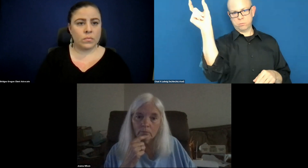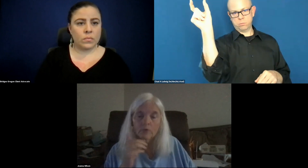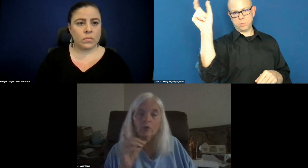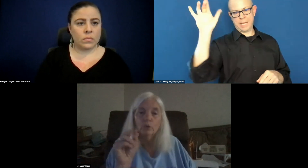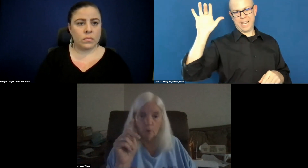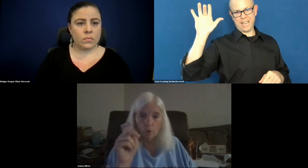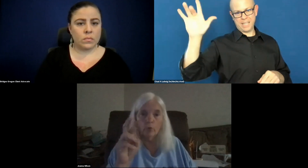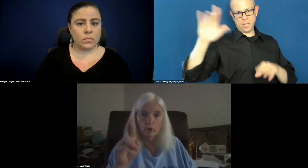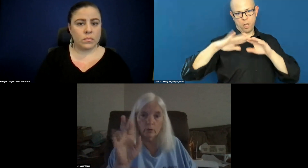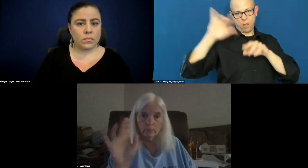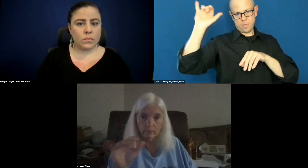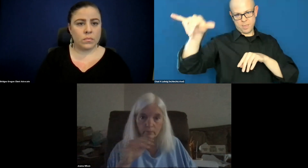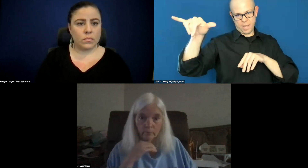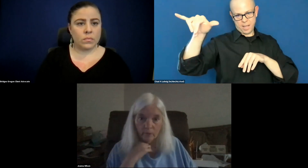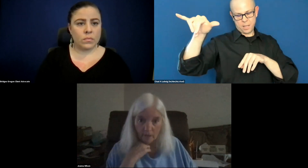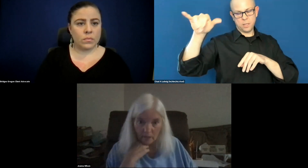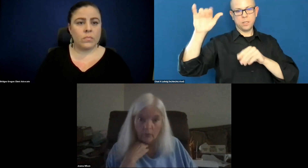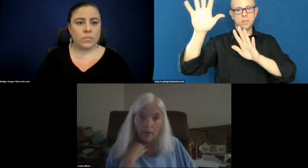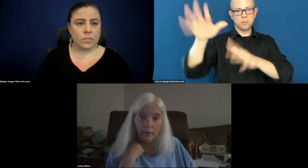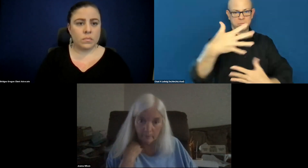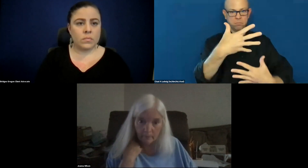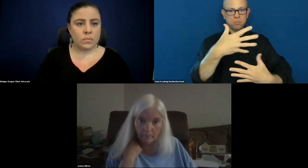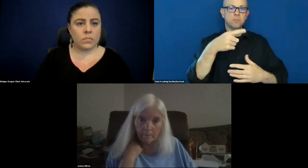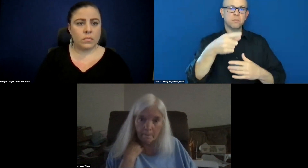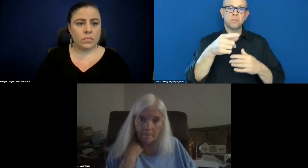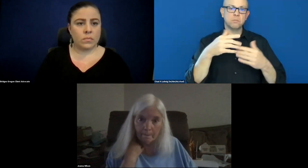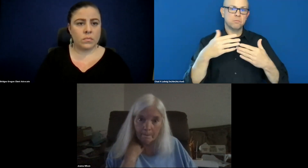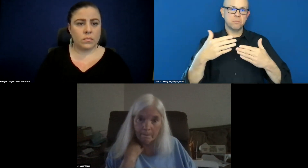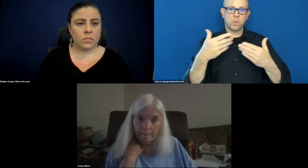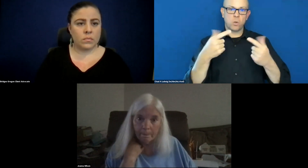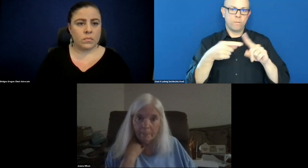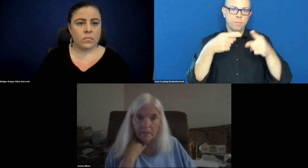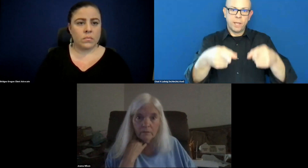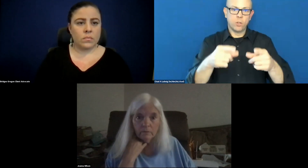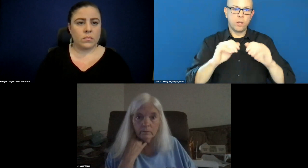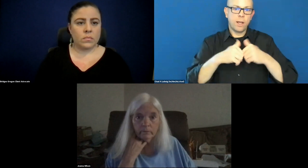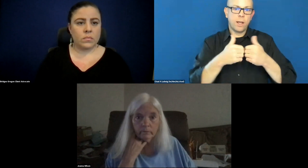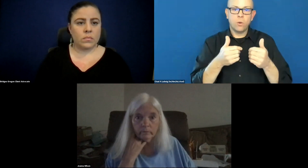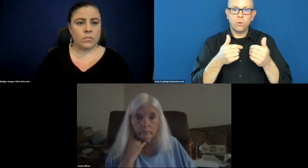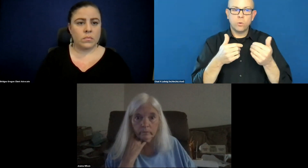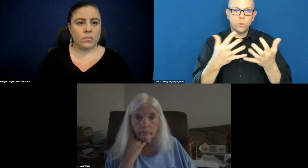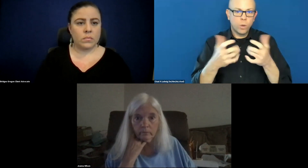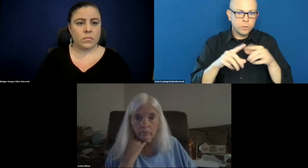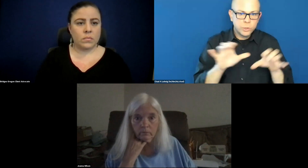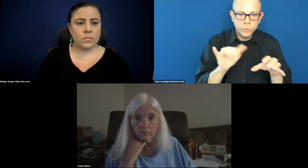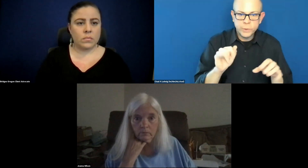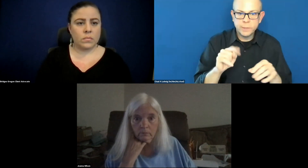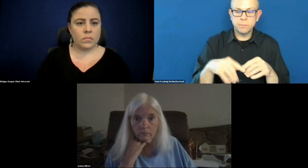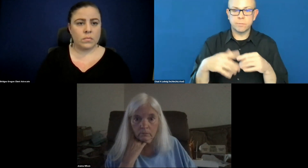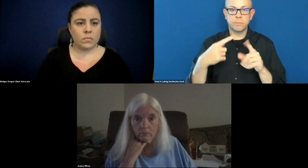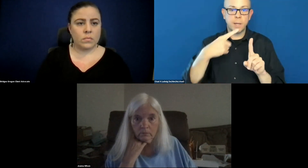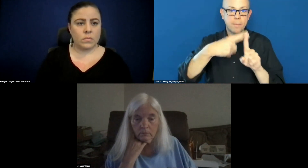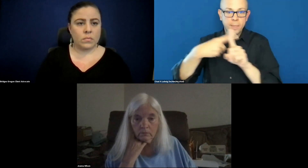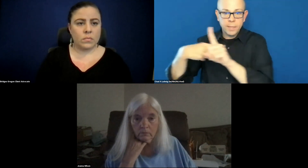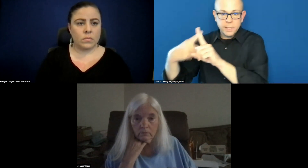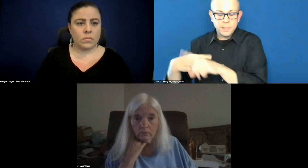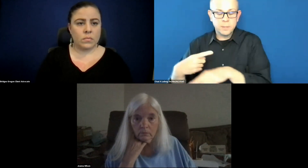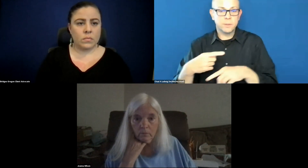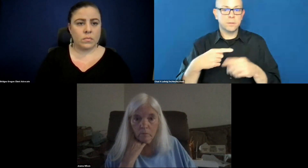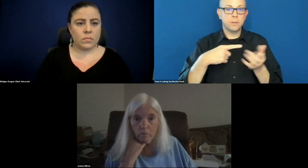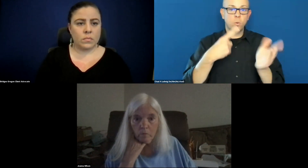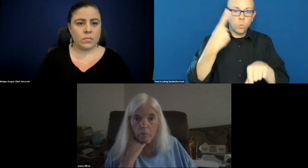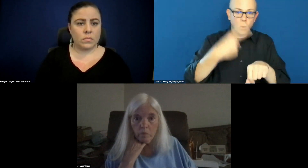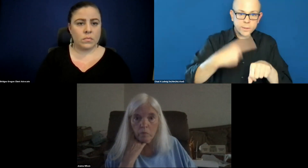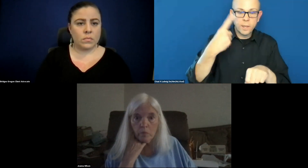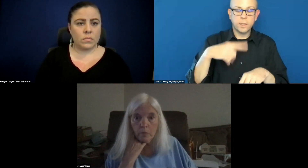on that link, you'll be able to see a thing that says Okay. donate, and you can click on that and you'll get another screen that will allow people to donate. And there's different